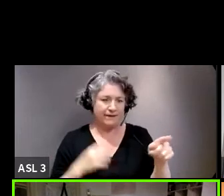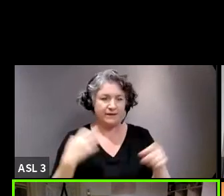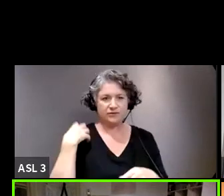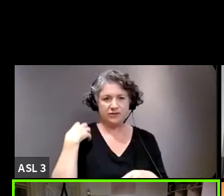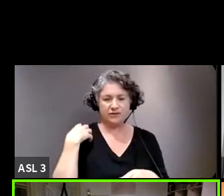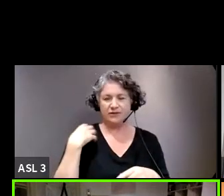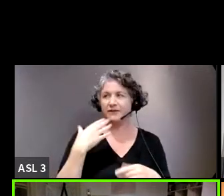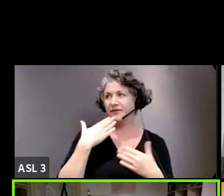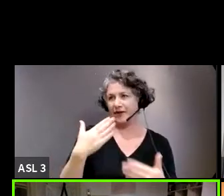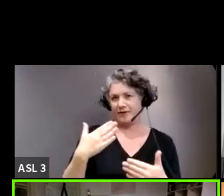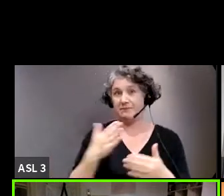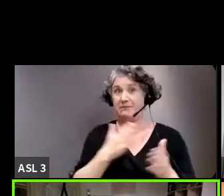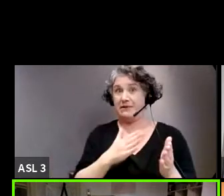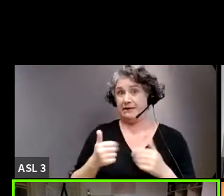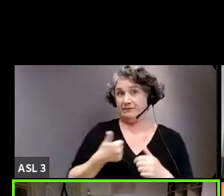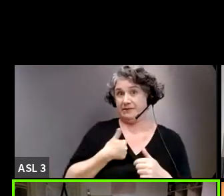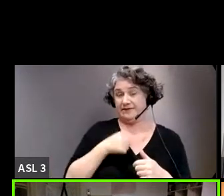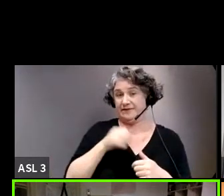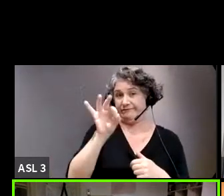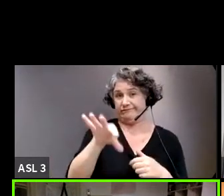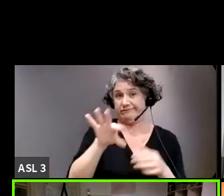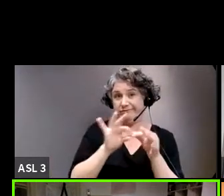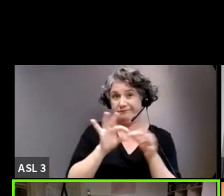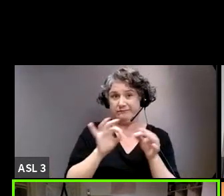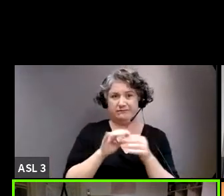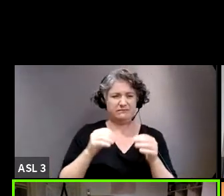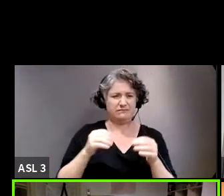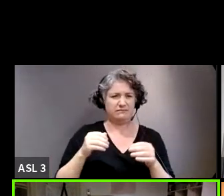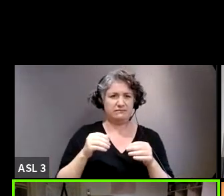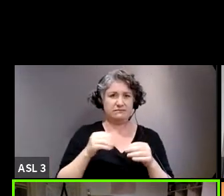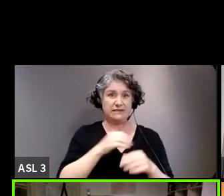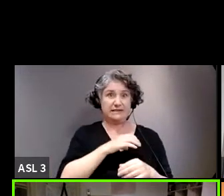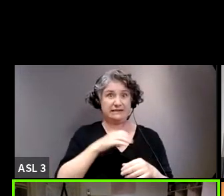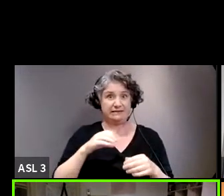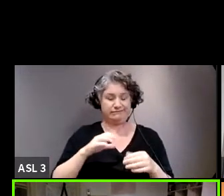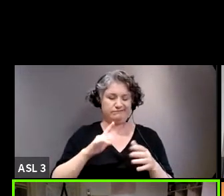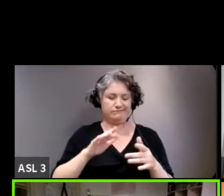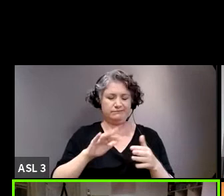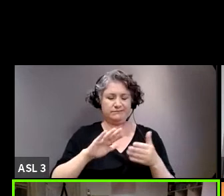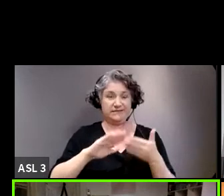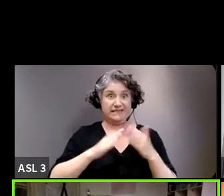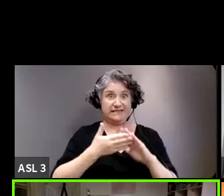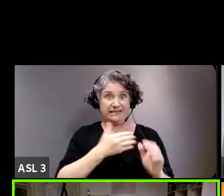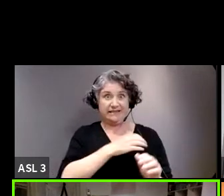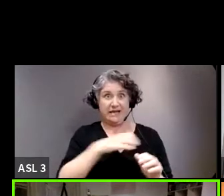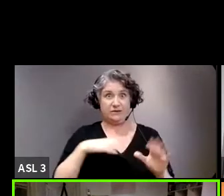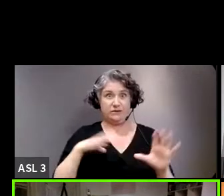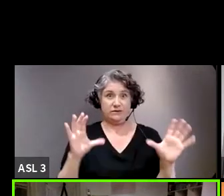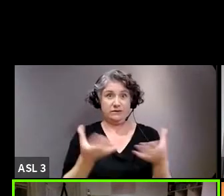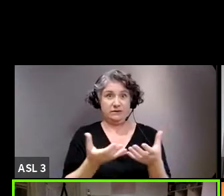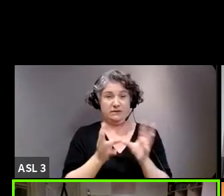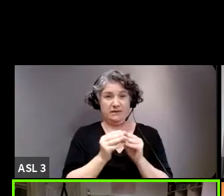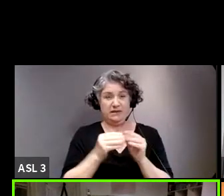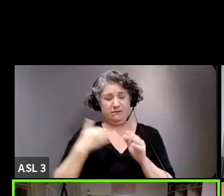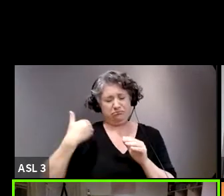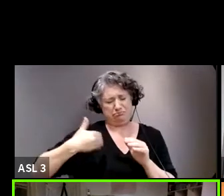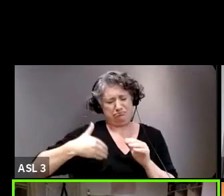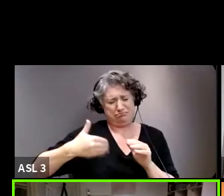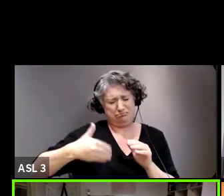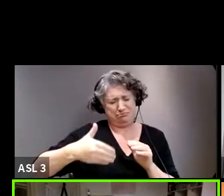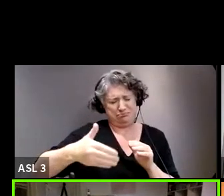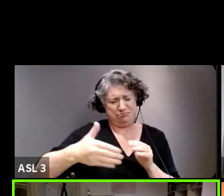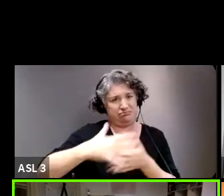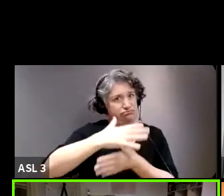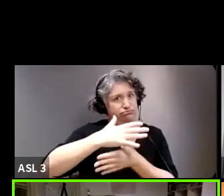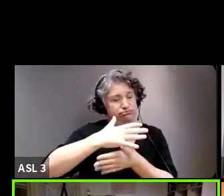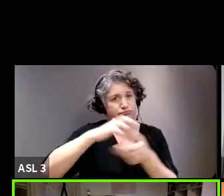attended dozens and dozens of meetings with city councilors and that has been virtually the number one issue with almost